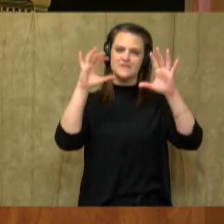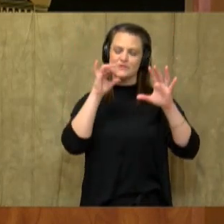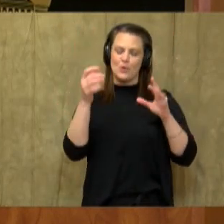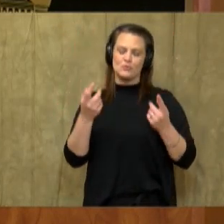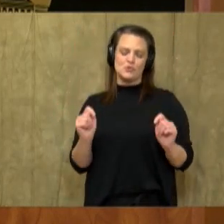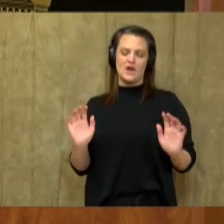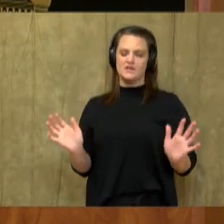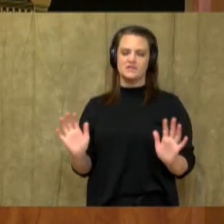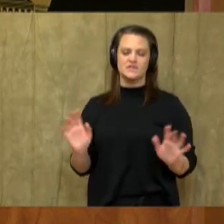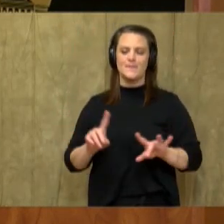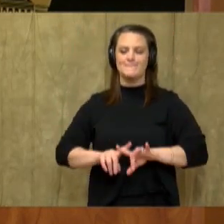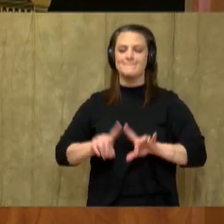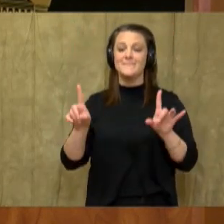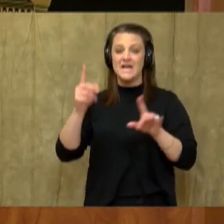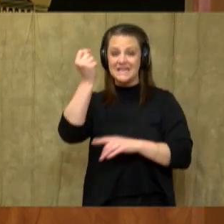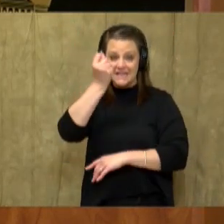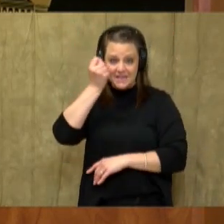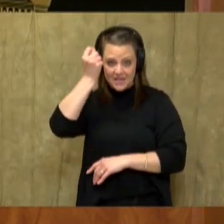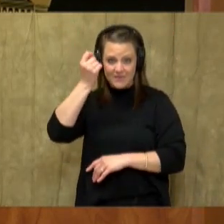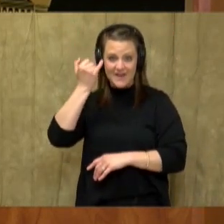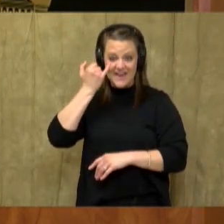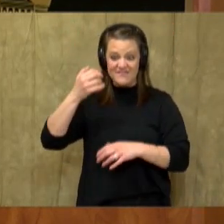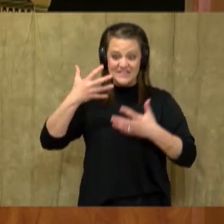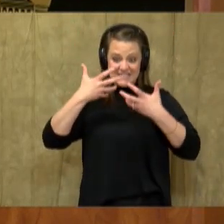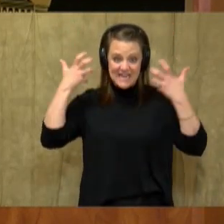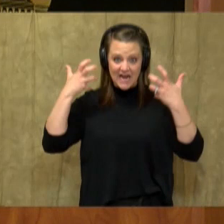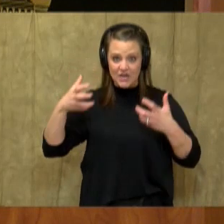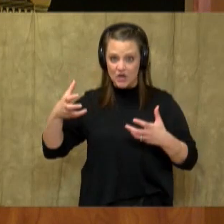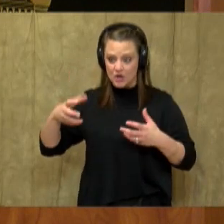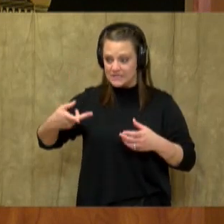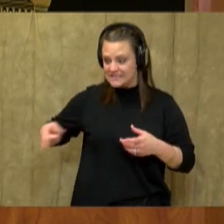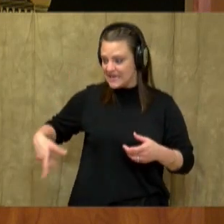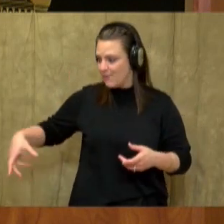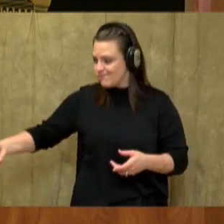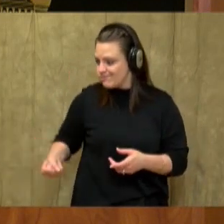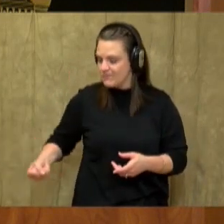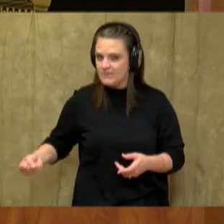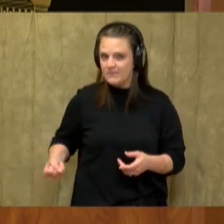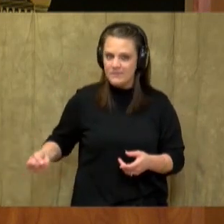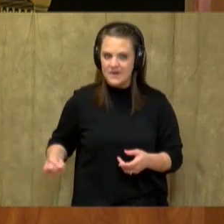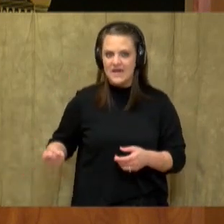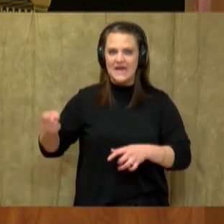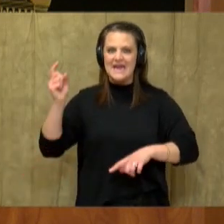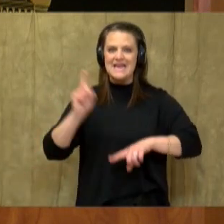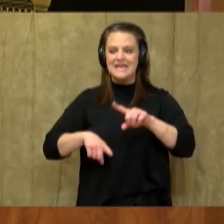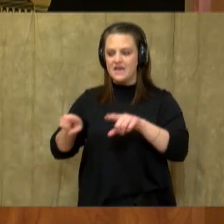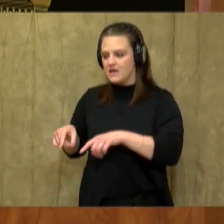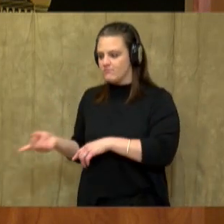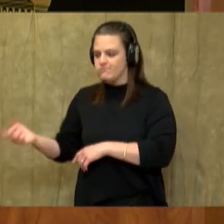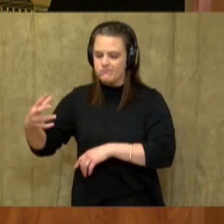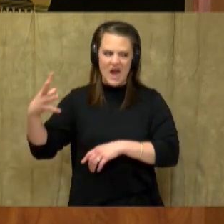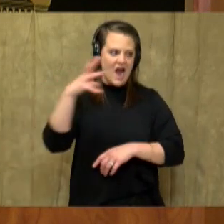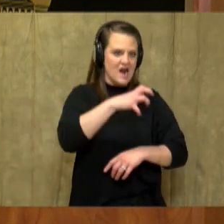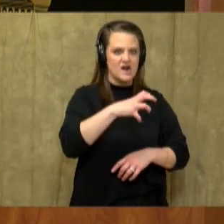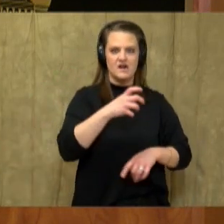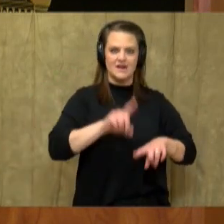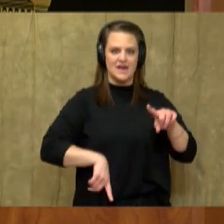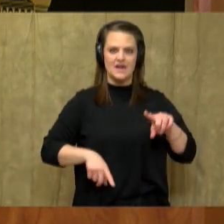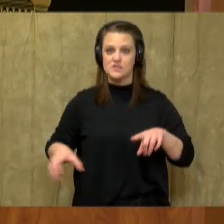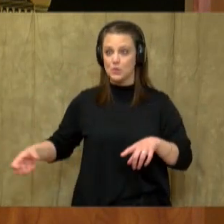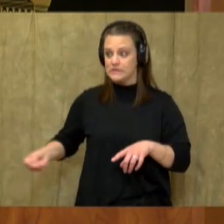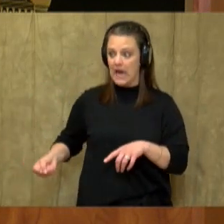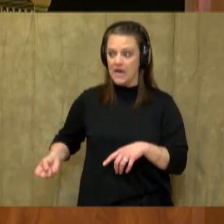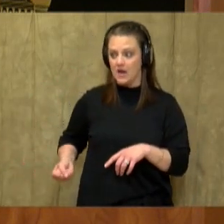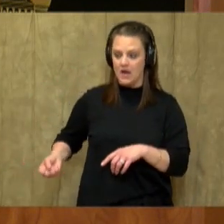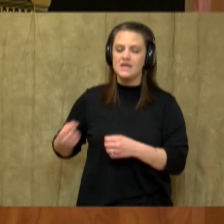try this, but in theory, if you grab a tiger by the tail, then he can't come around and attack you. And as long as you have him by the